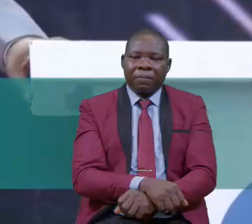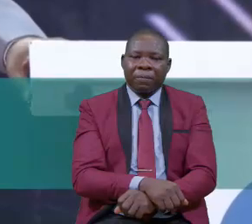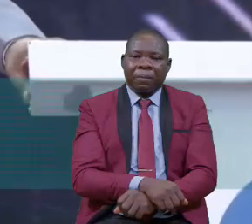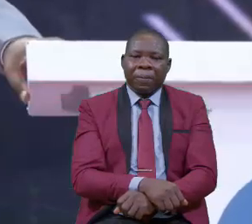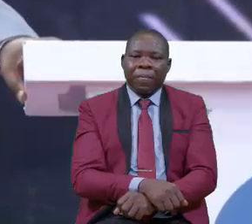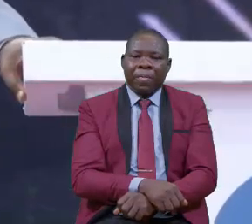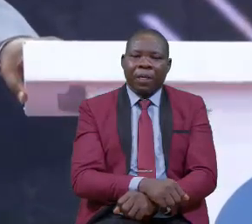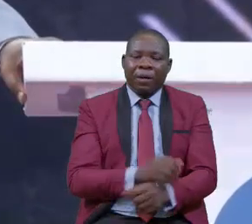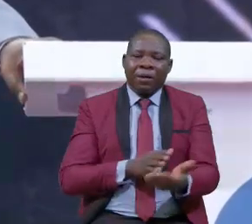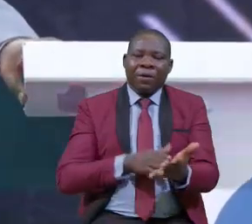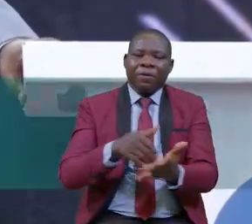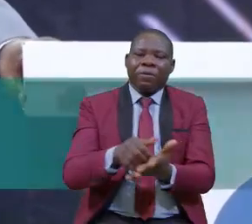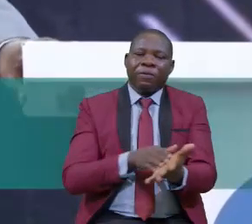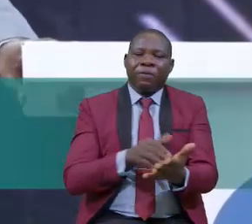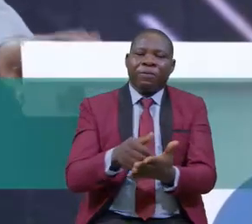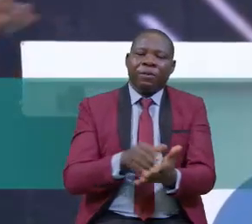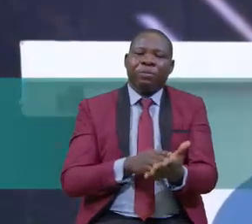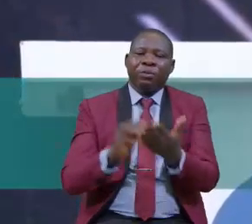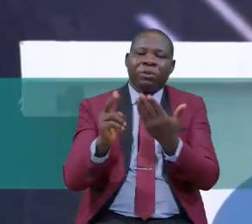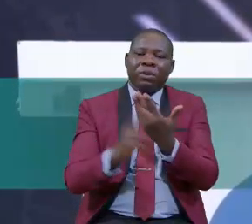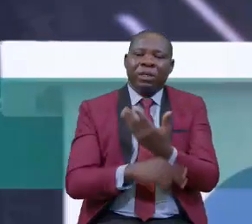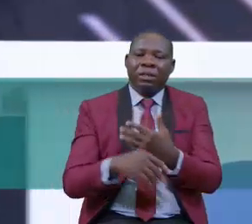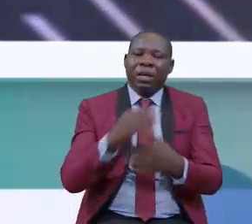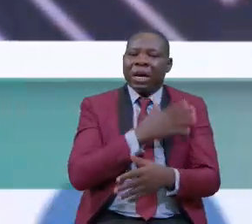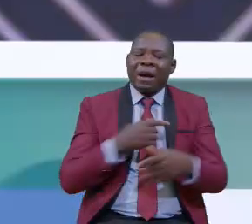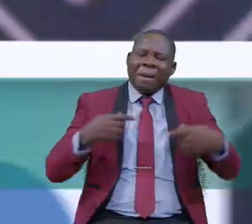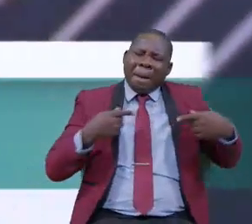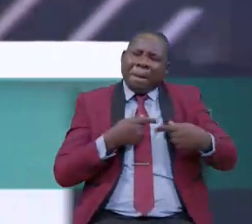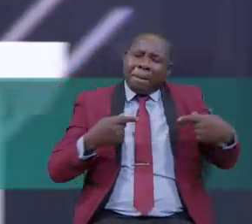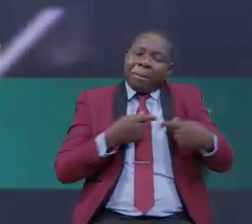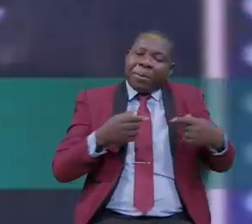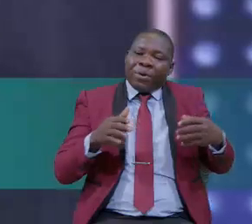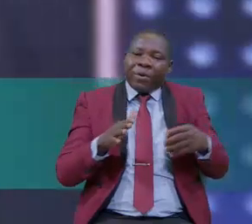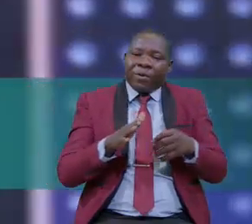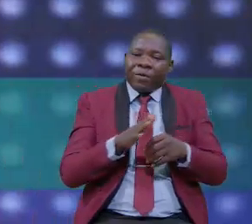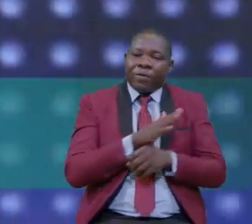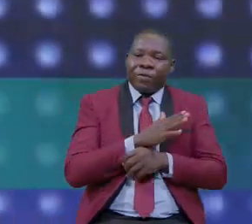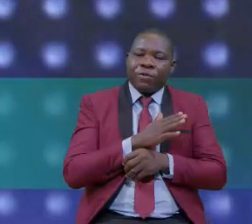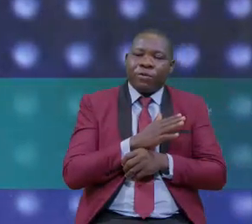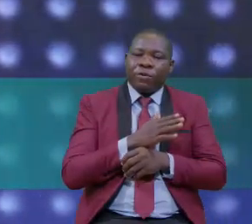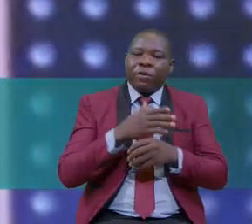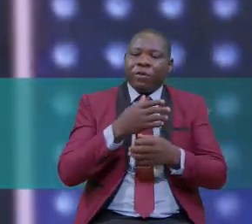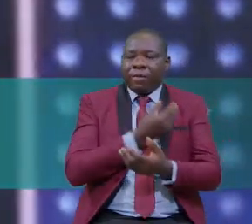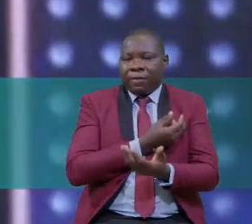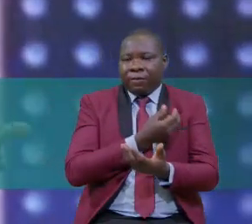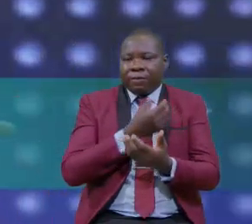painful forfeiture. Feebleness. When you are feeble and you are